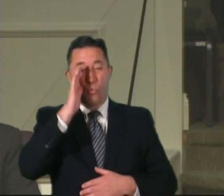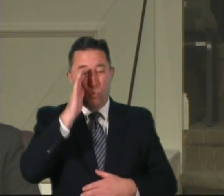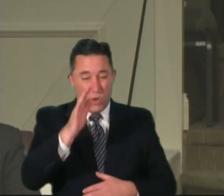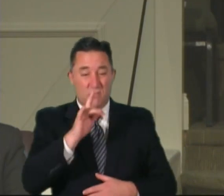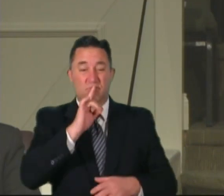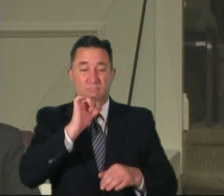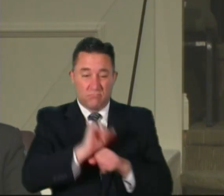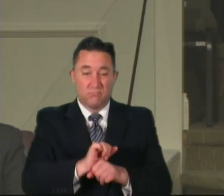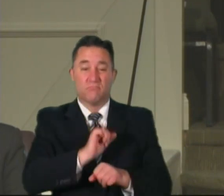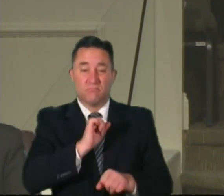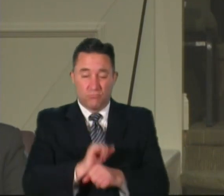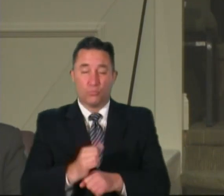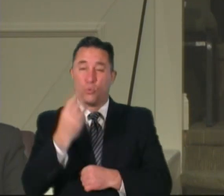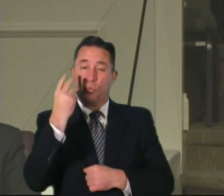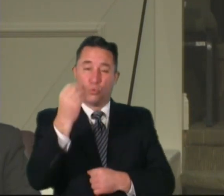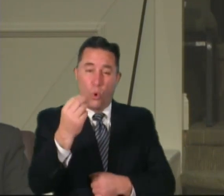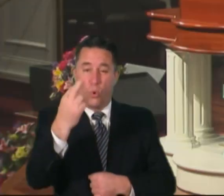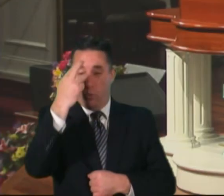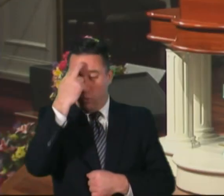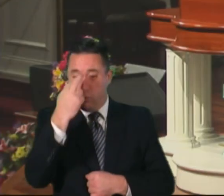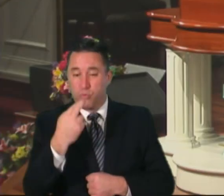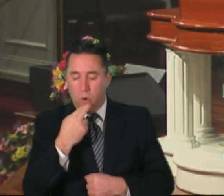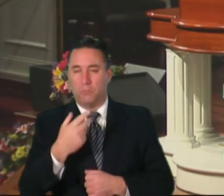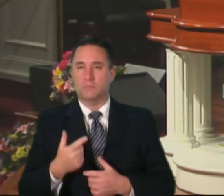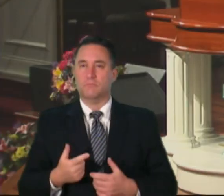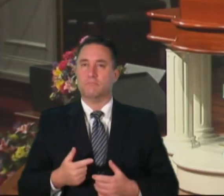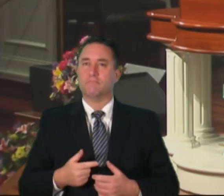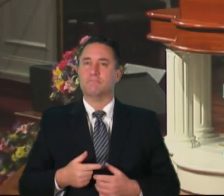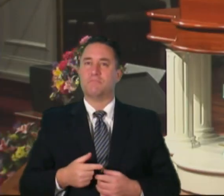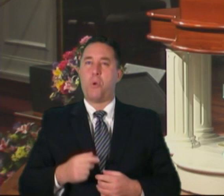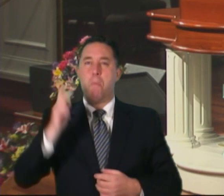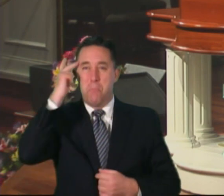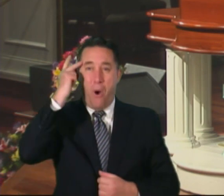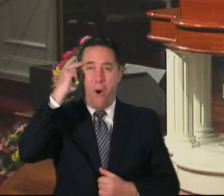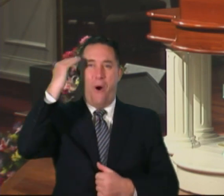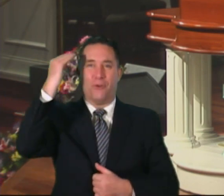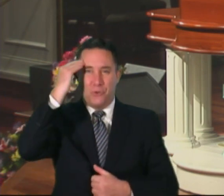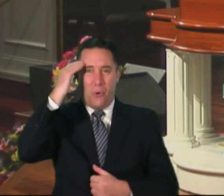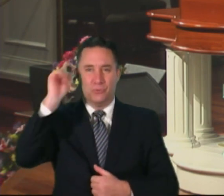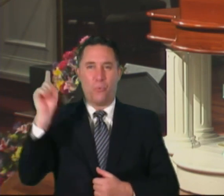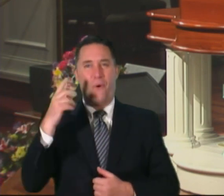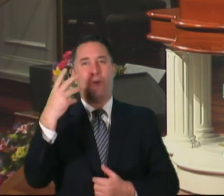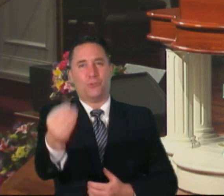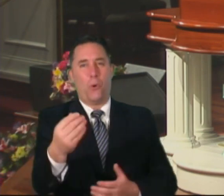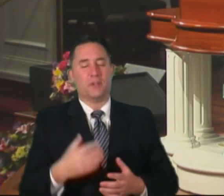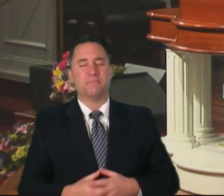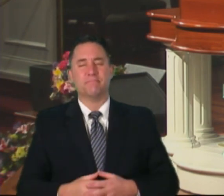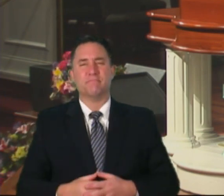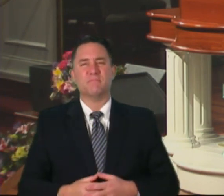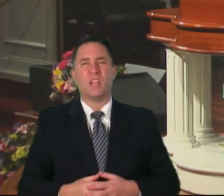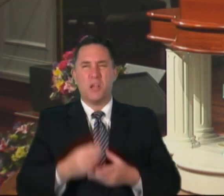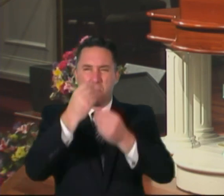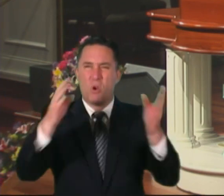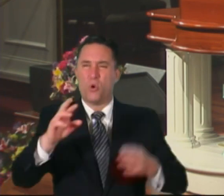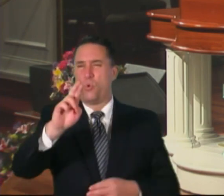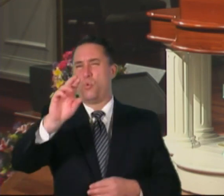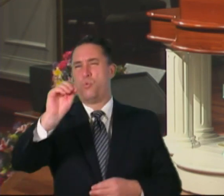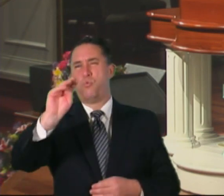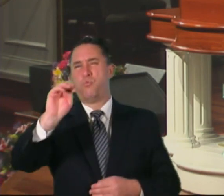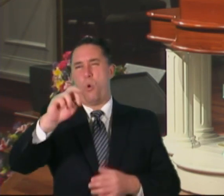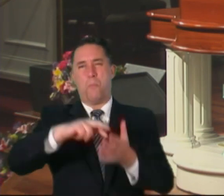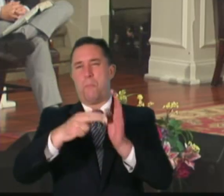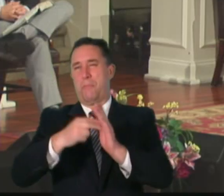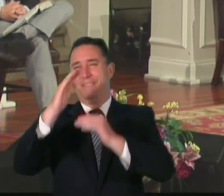to go to Rome. He's got an inside track. He knows where he's going. And may I say to you, Rome is not